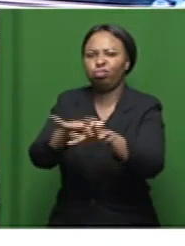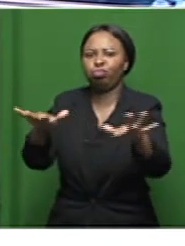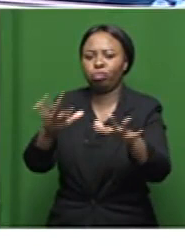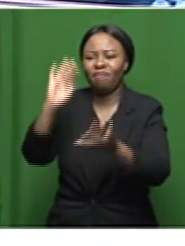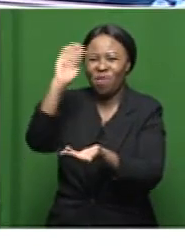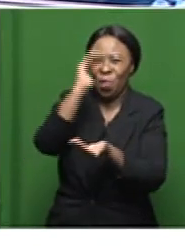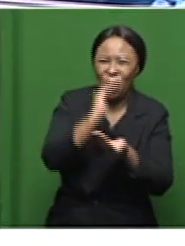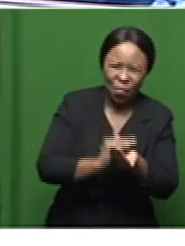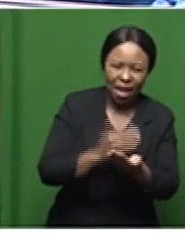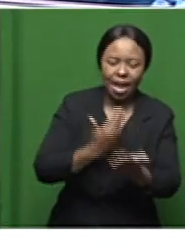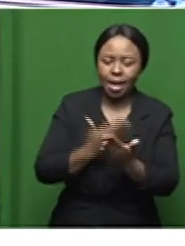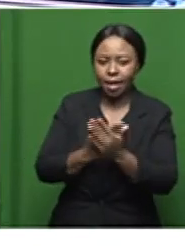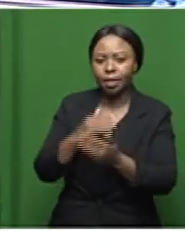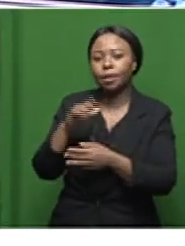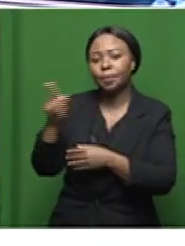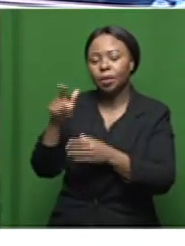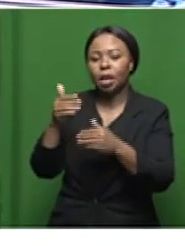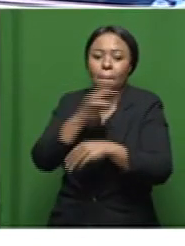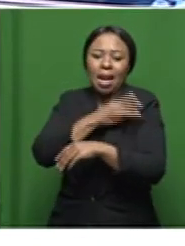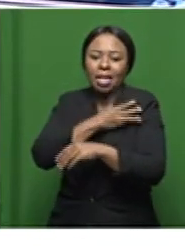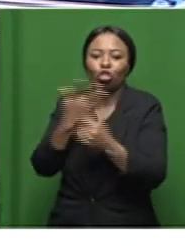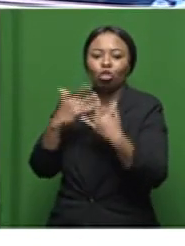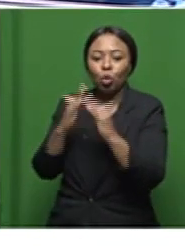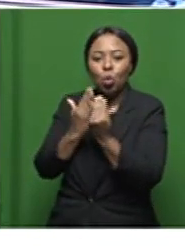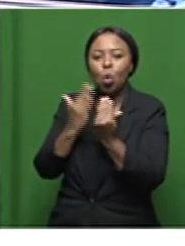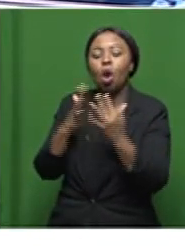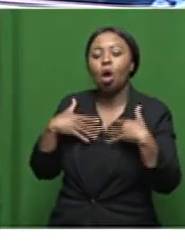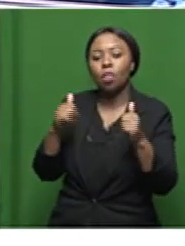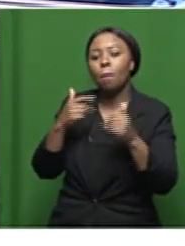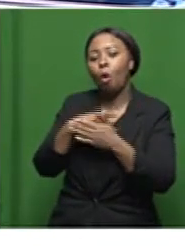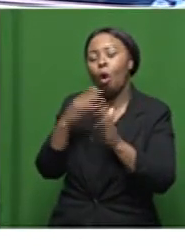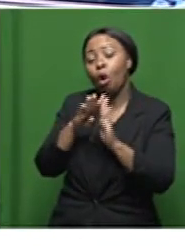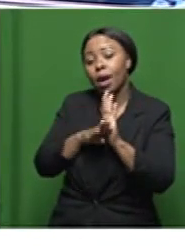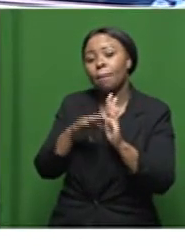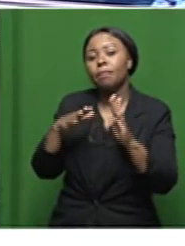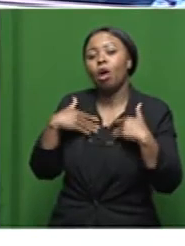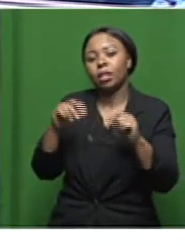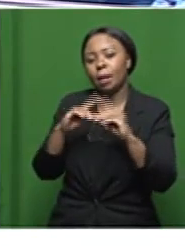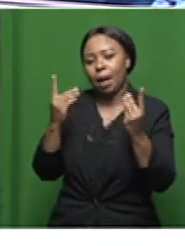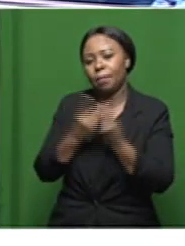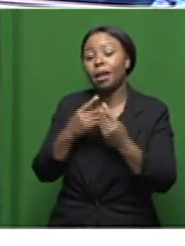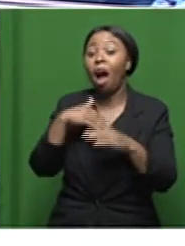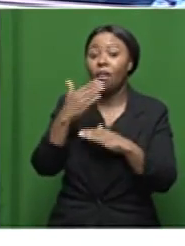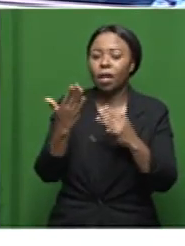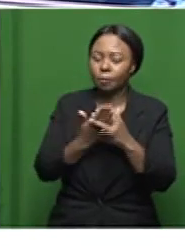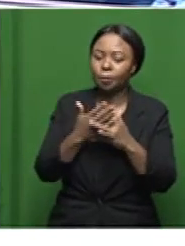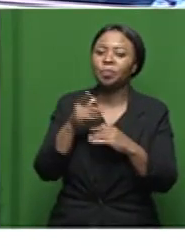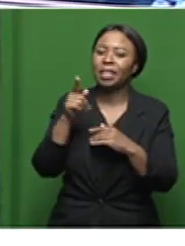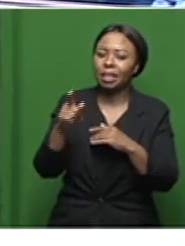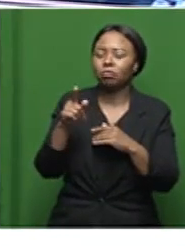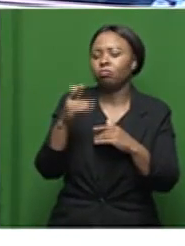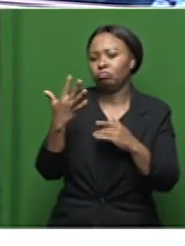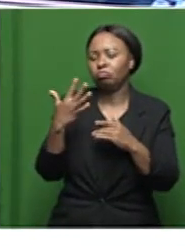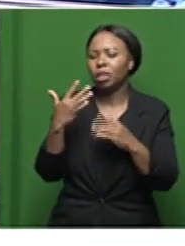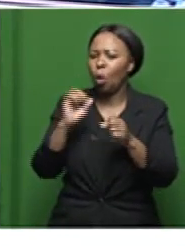as we currently have it. That was Feni Mutwane, the manager of the Integrated Schools Health Program for the National Department of Health. After the break, Zama Buthelezi will take us through the latest